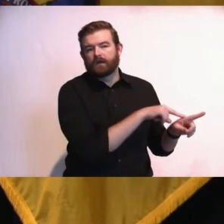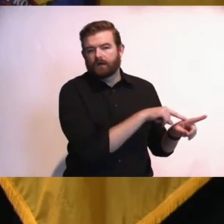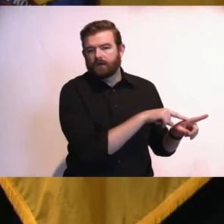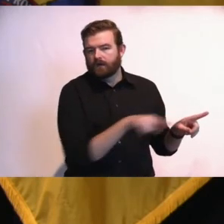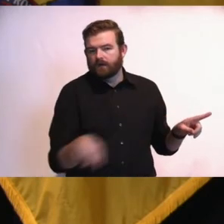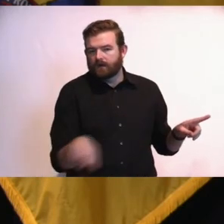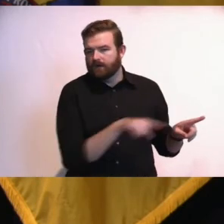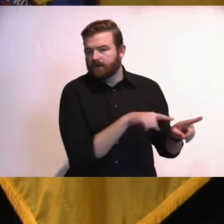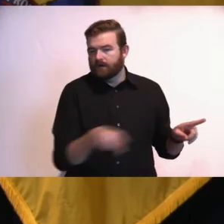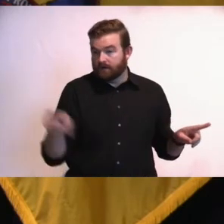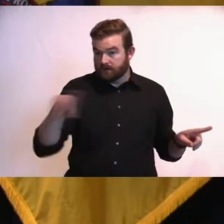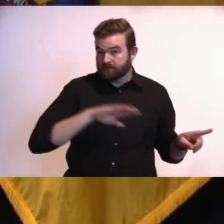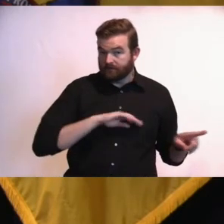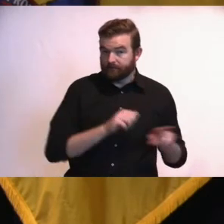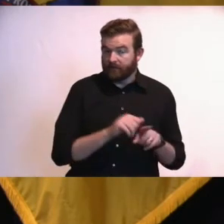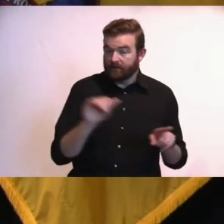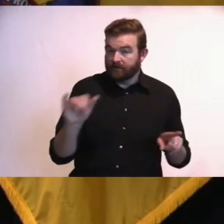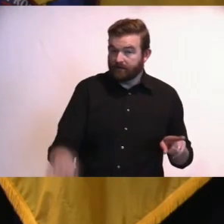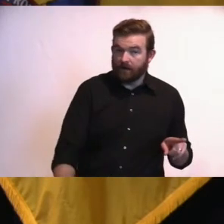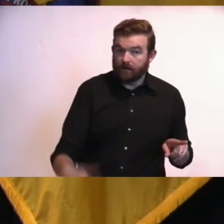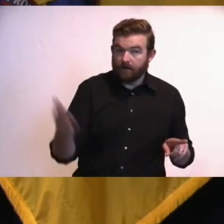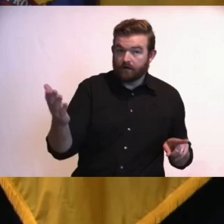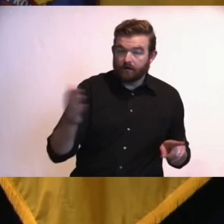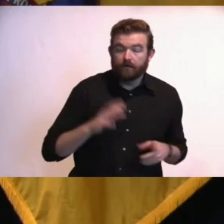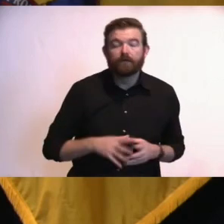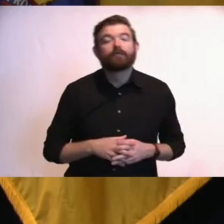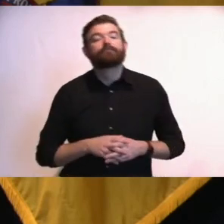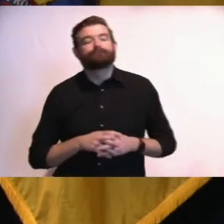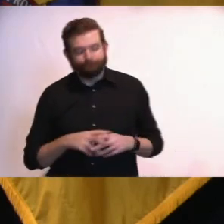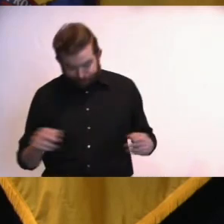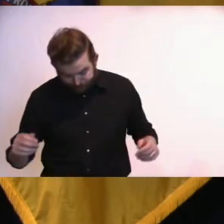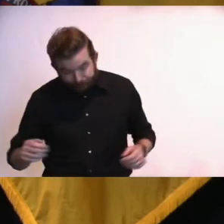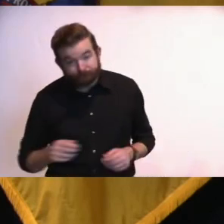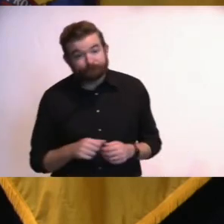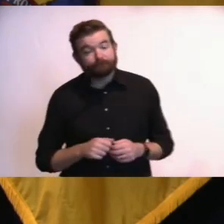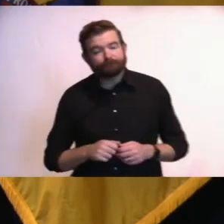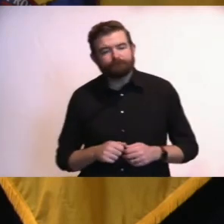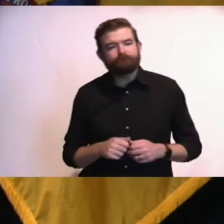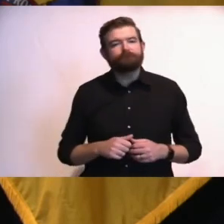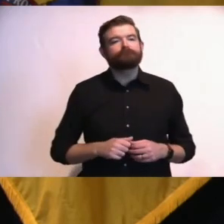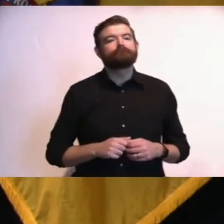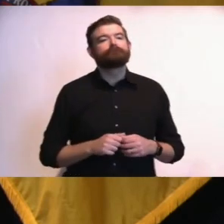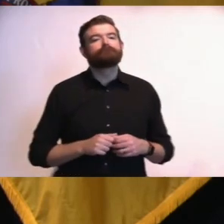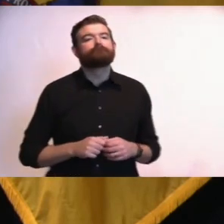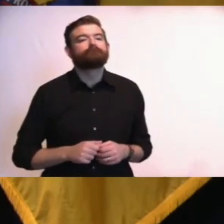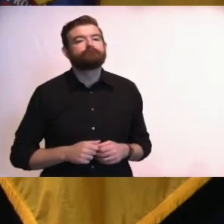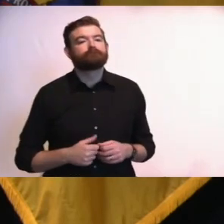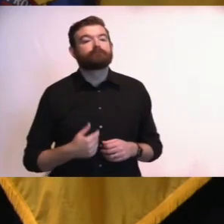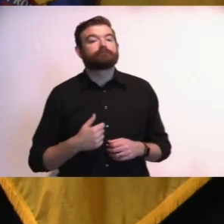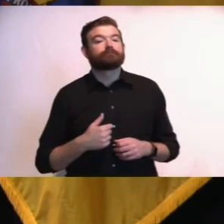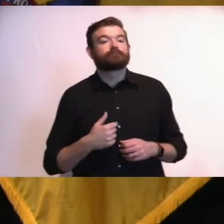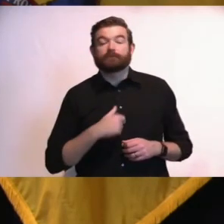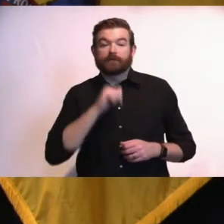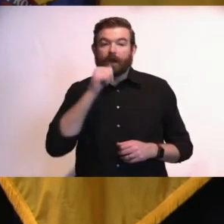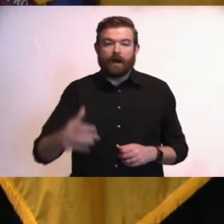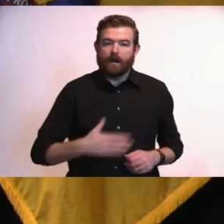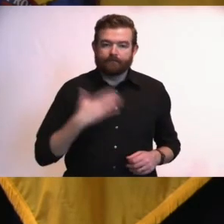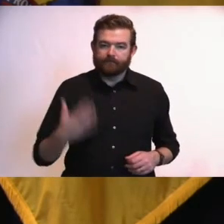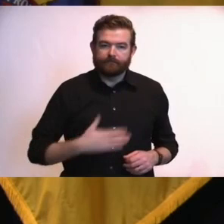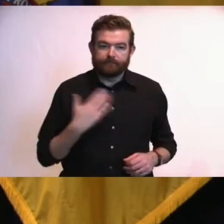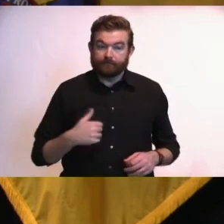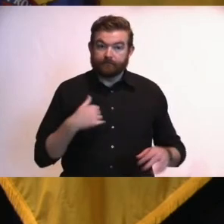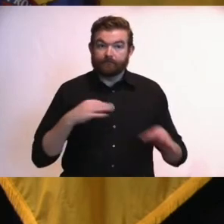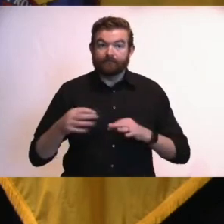Yeah, I want to underscore what I said in my remarks, which is that this, and it gives me no joy, and I think Judy joins me in this in the Department